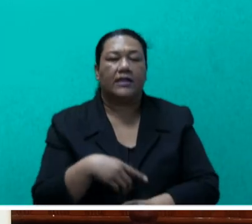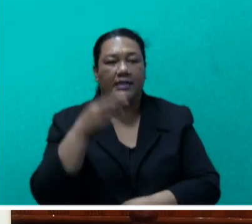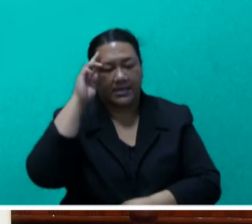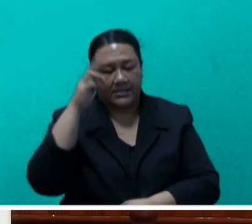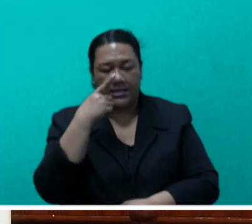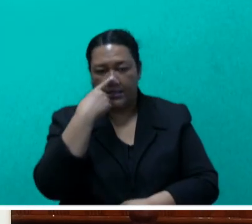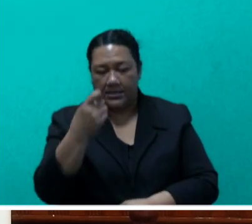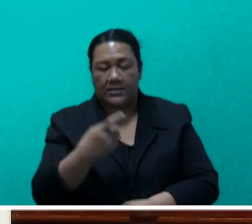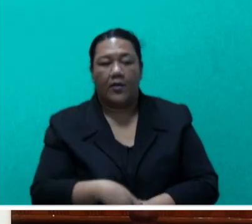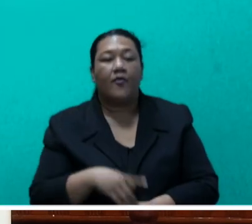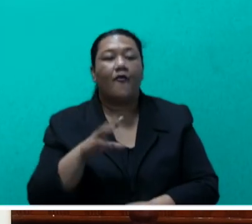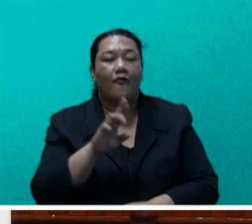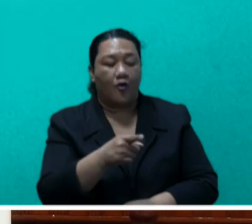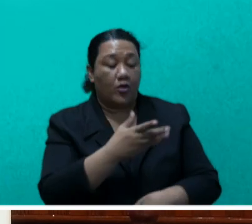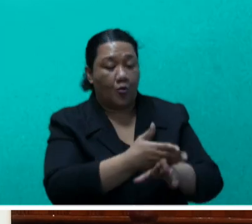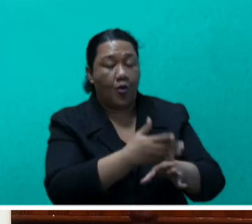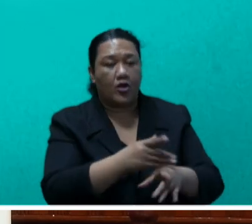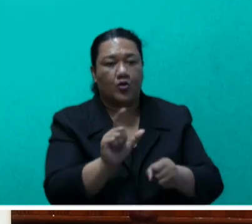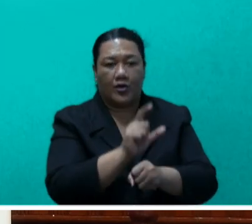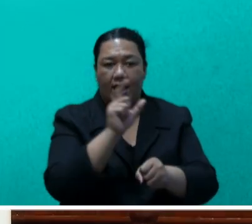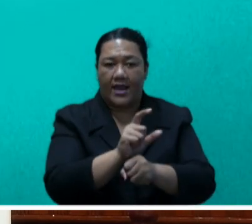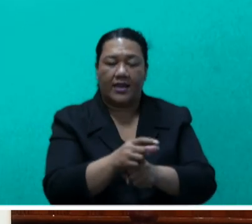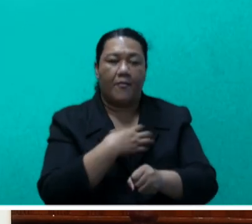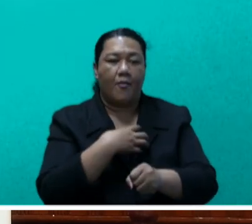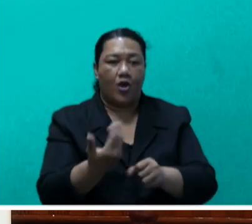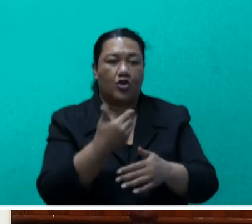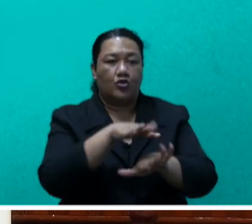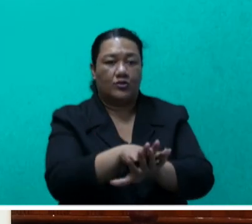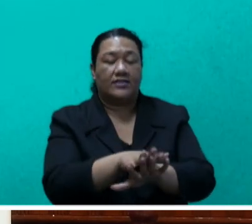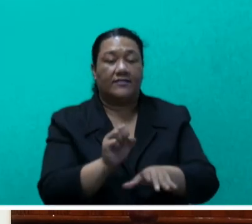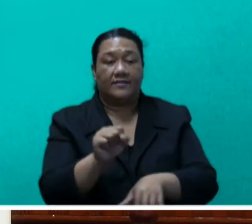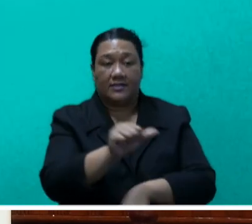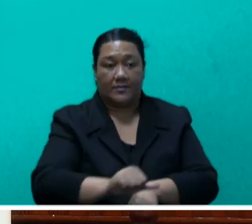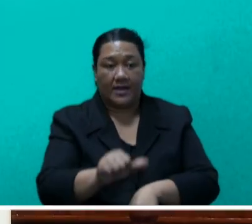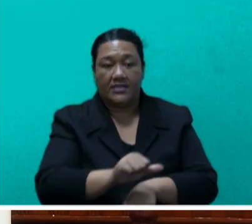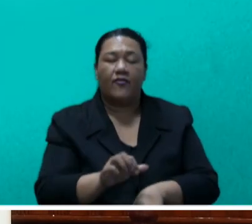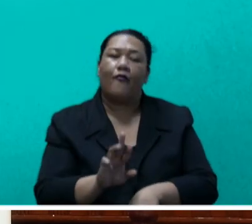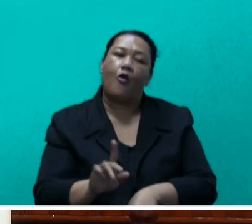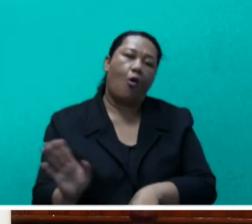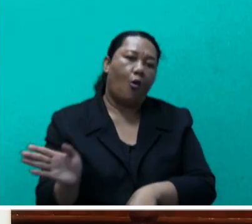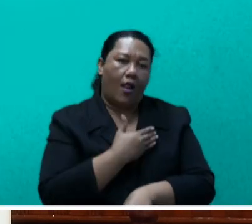its effort to create an inclusive space for everyone.